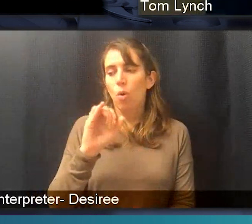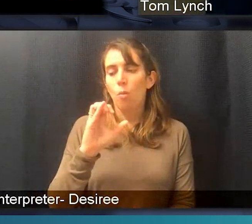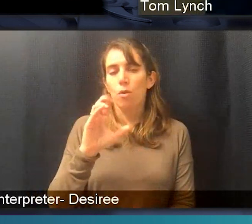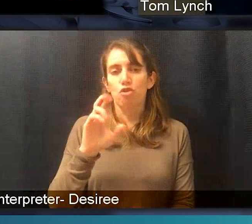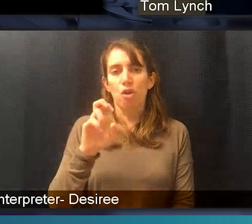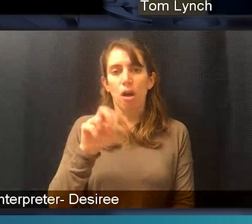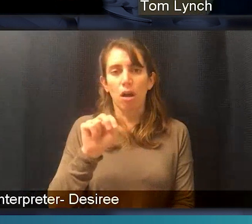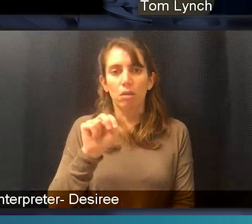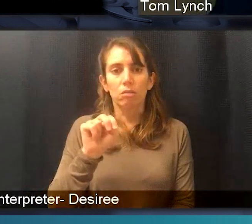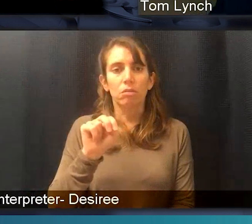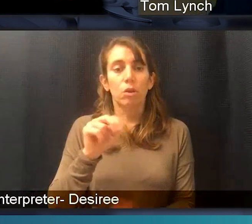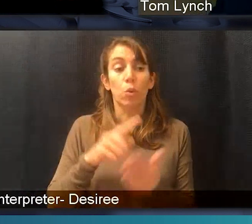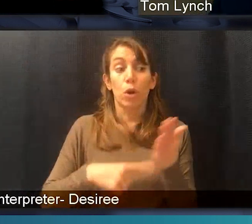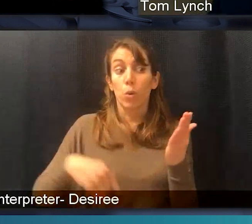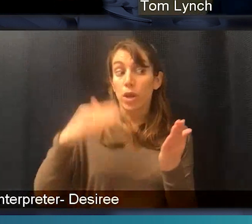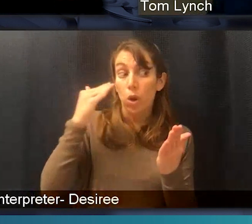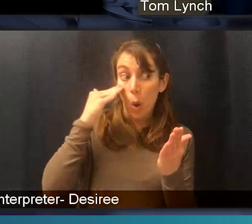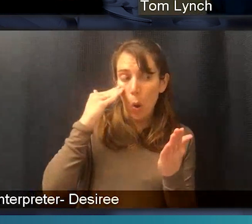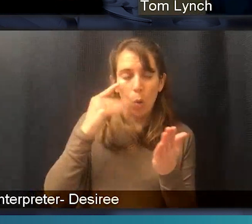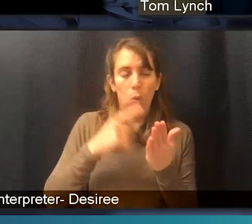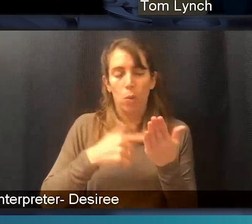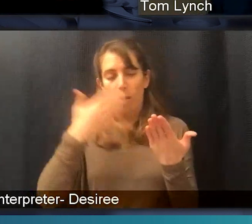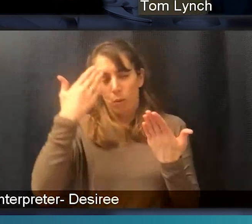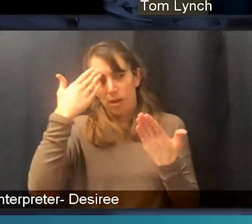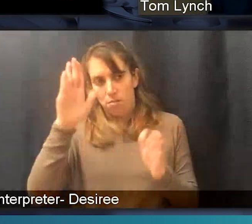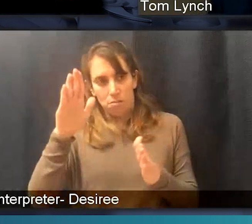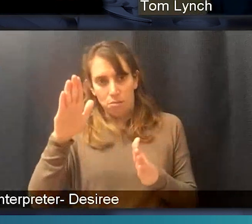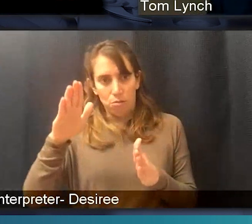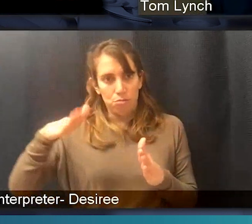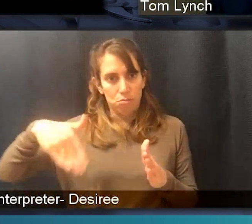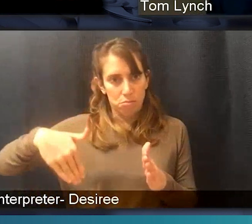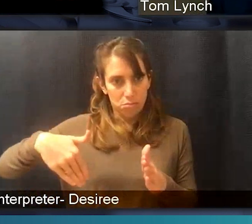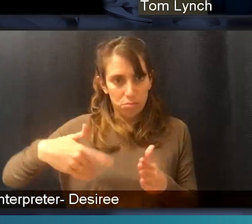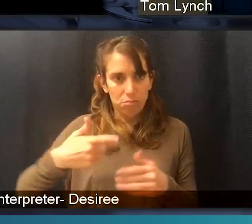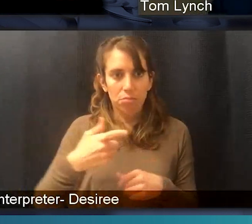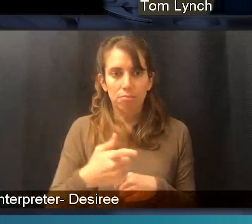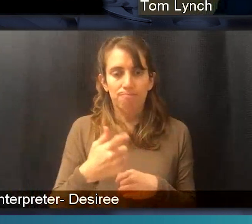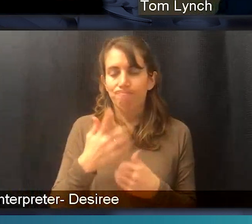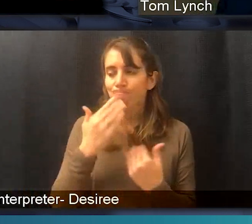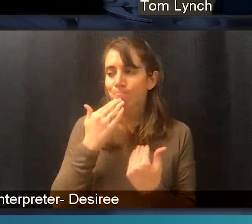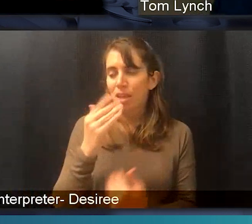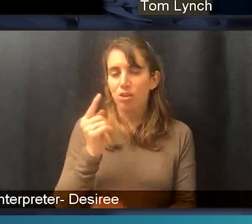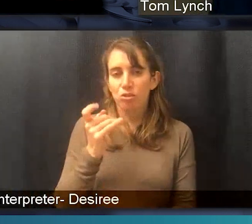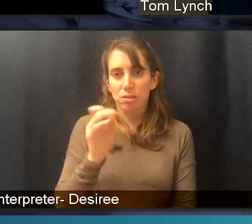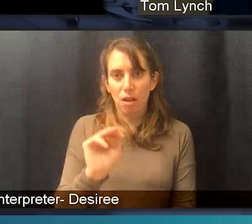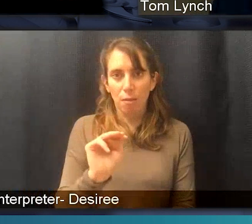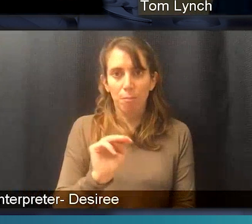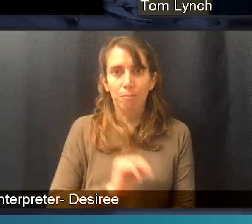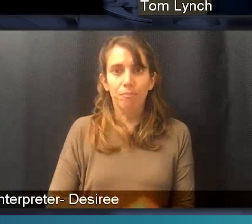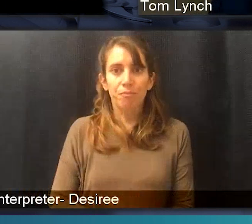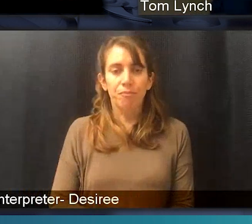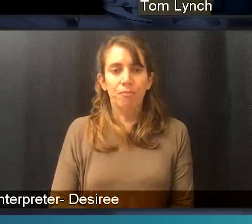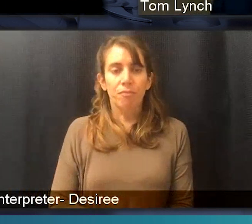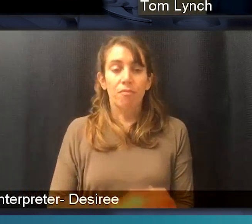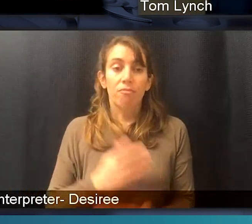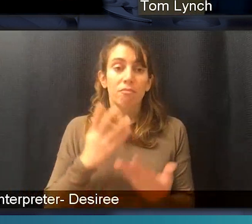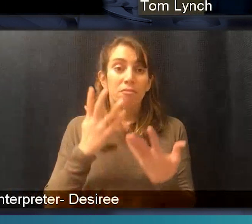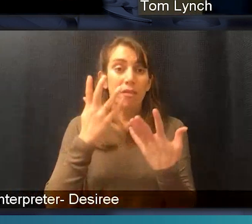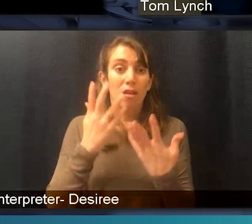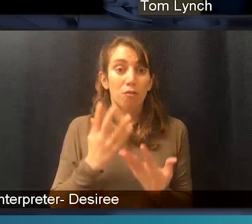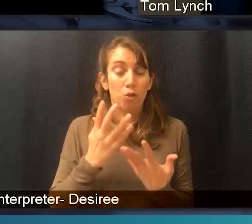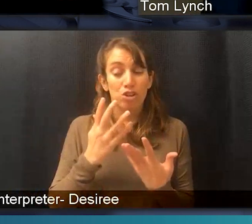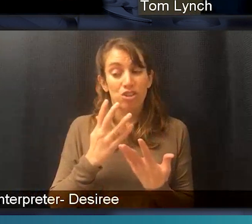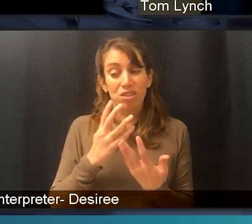know and what do we not know right now? Yeah, thanks, Tom. So this feels a bit, unfortunately, like